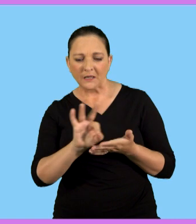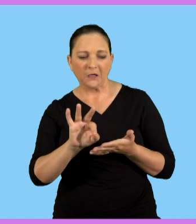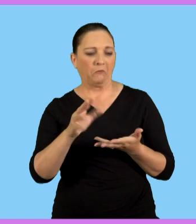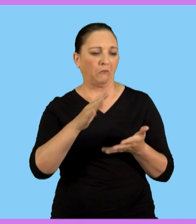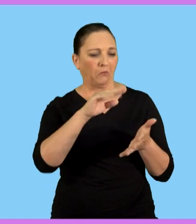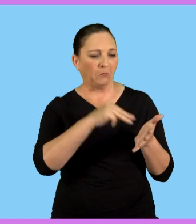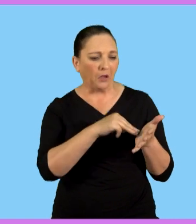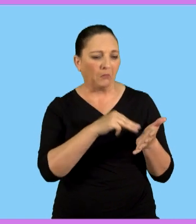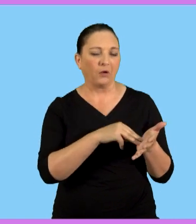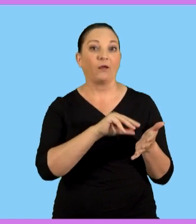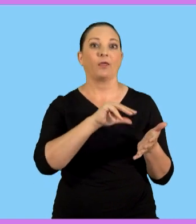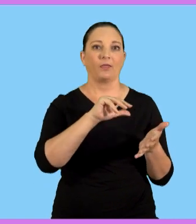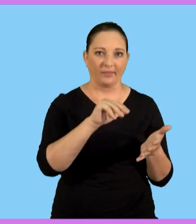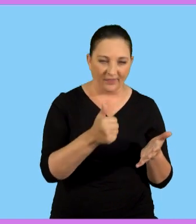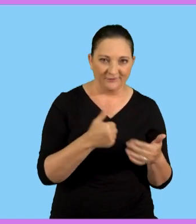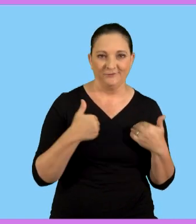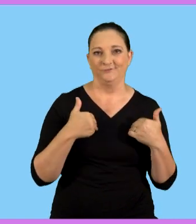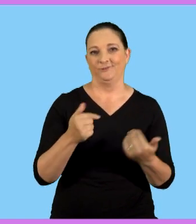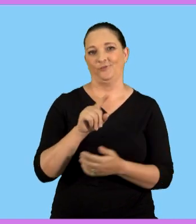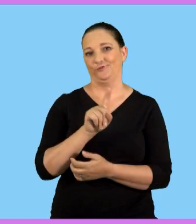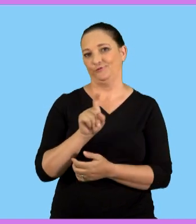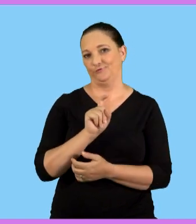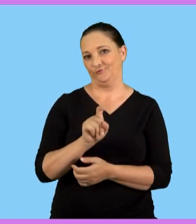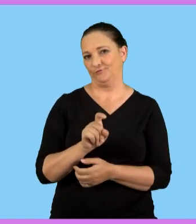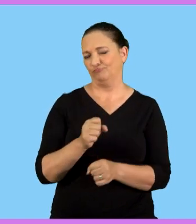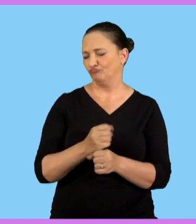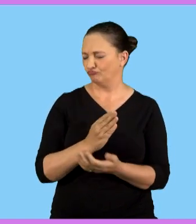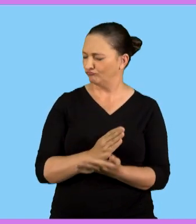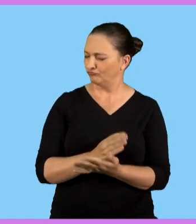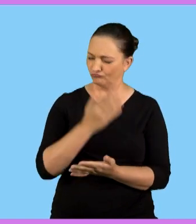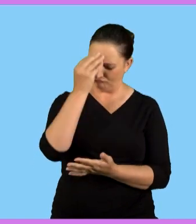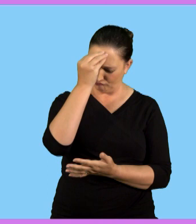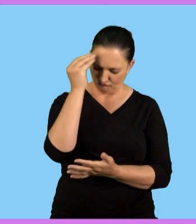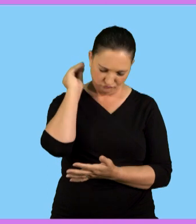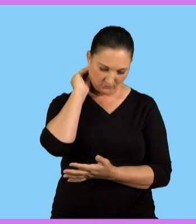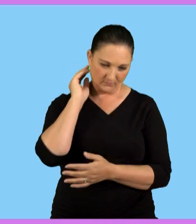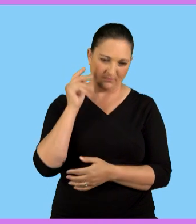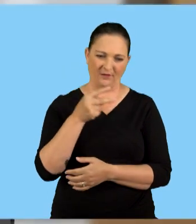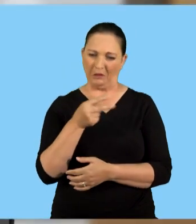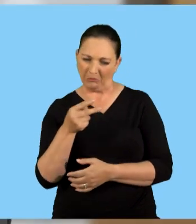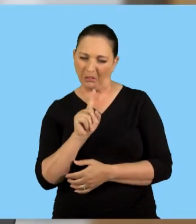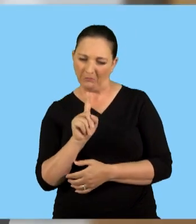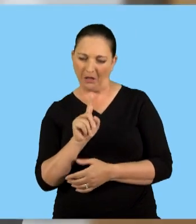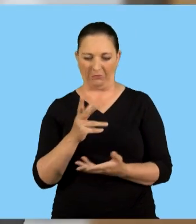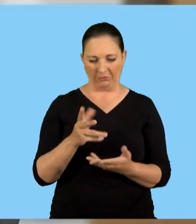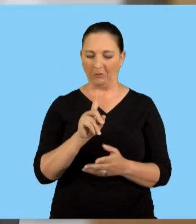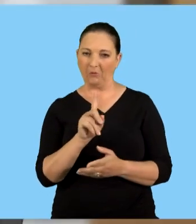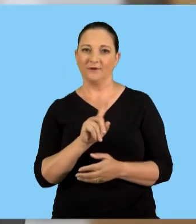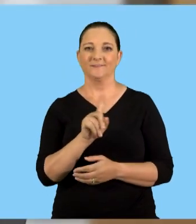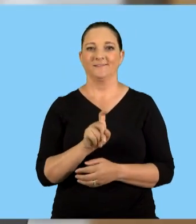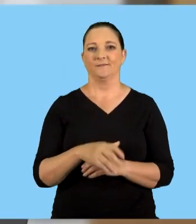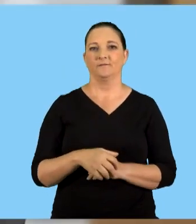right, with the plans or maps before attempting any of the questions. Make sure you know what is it all